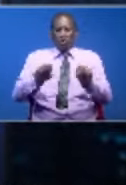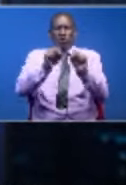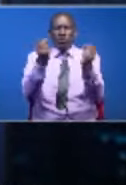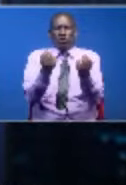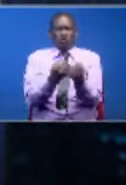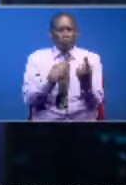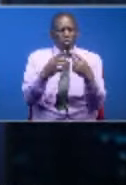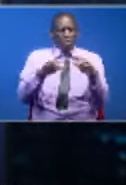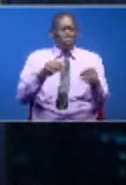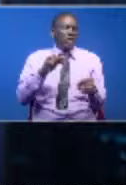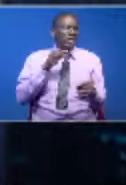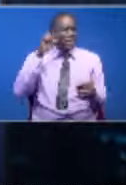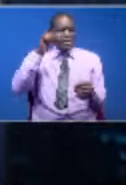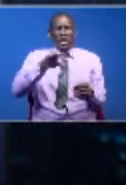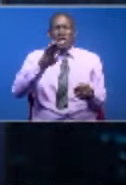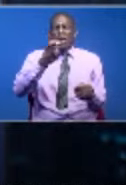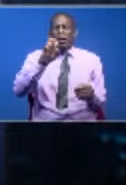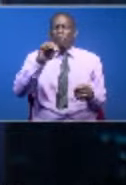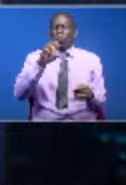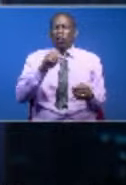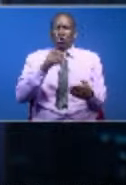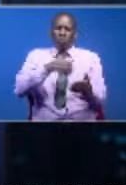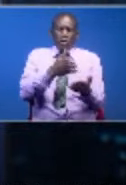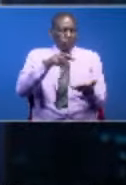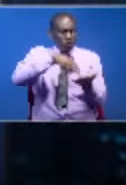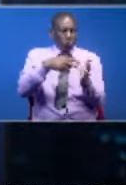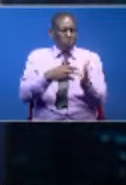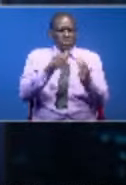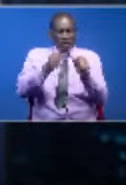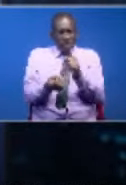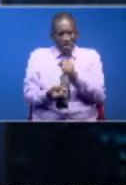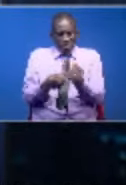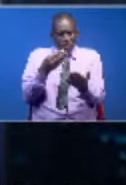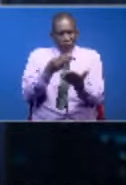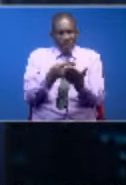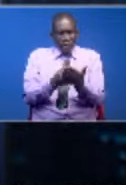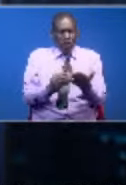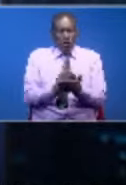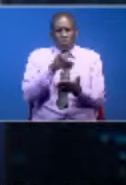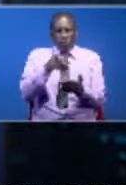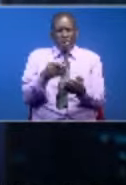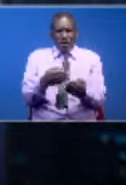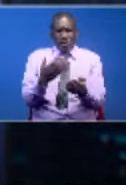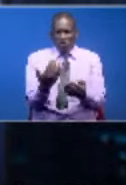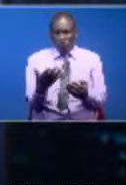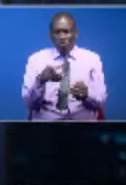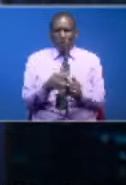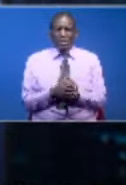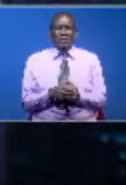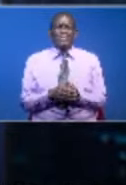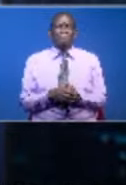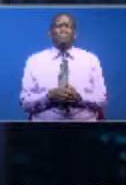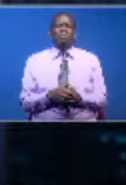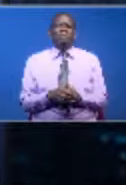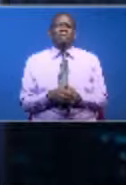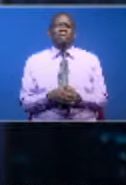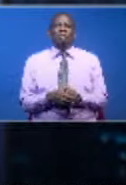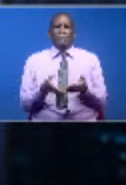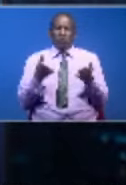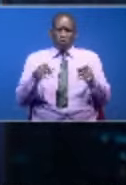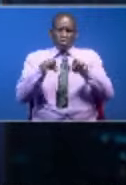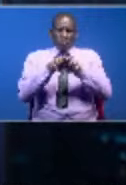about a gender bond, what are the projects that can be financed through these kind of instruments? And